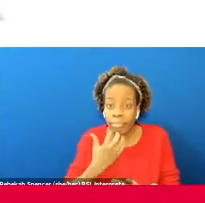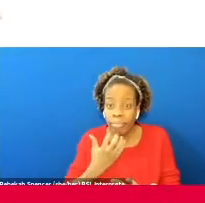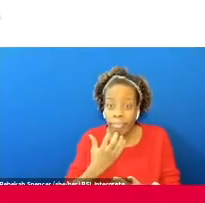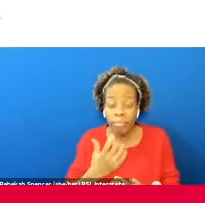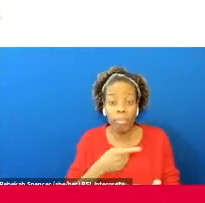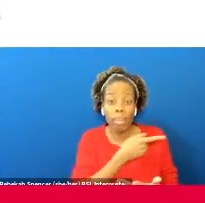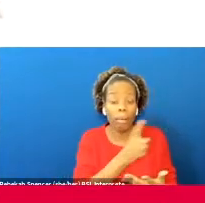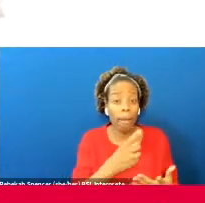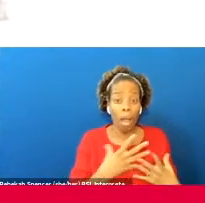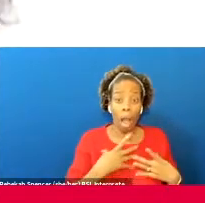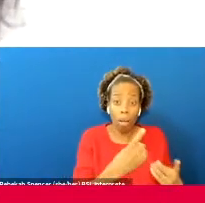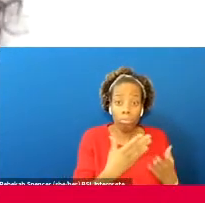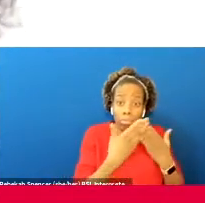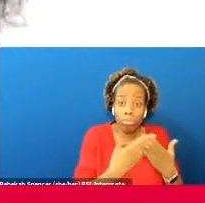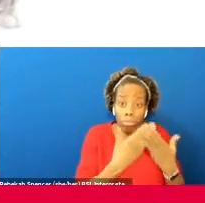academic freedom.